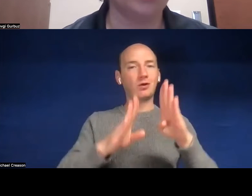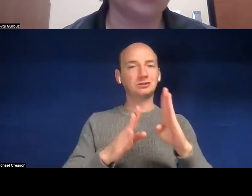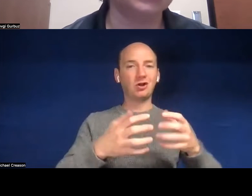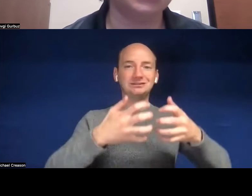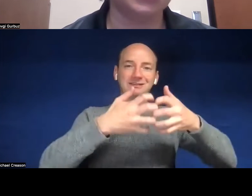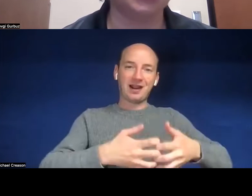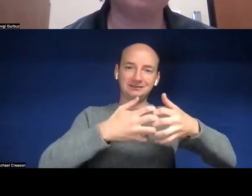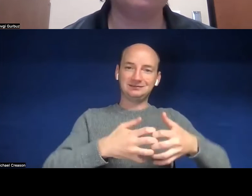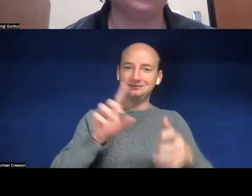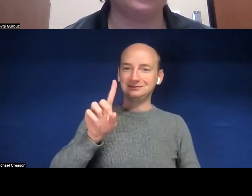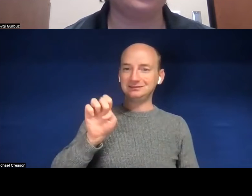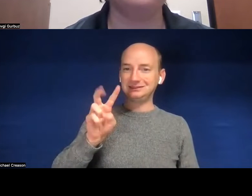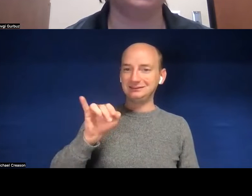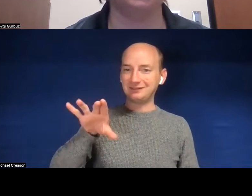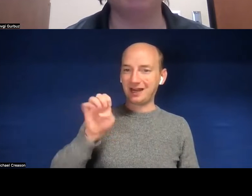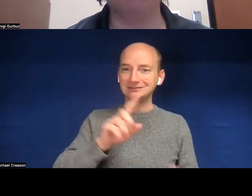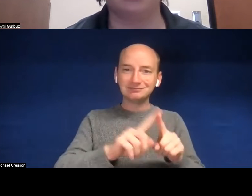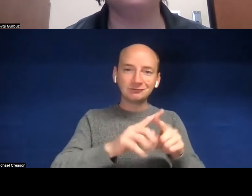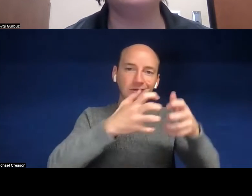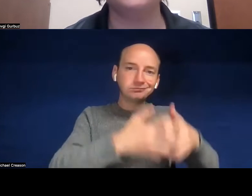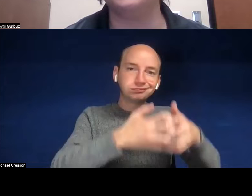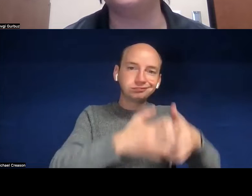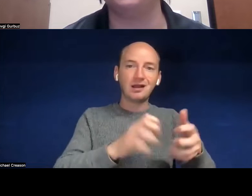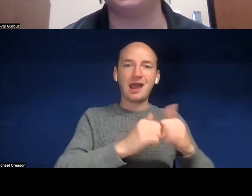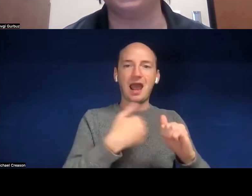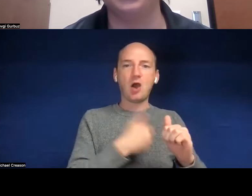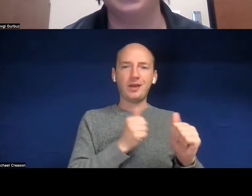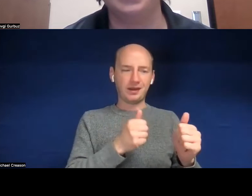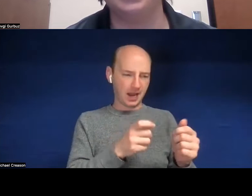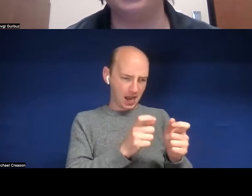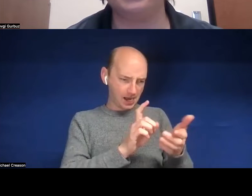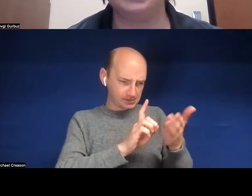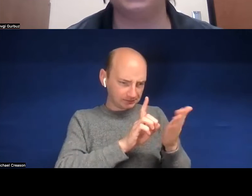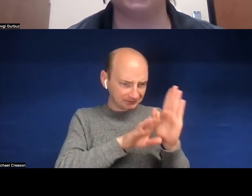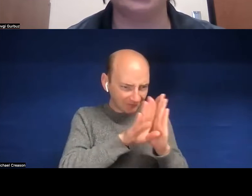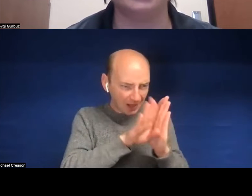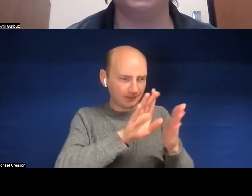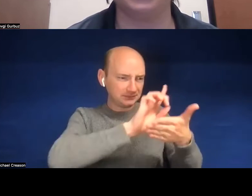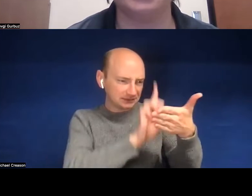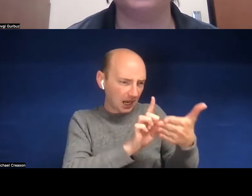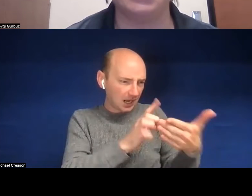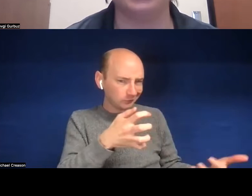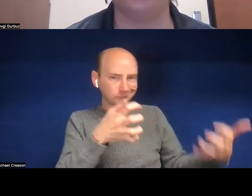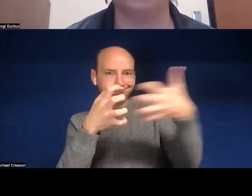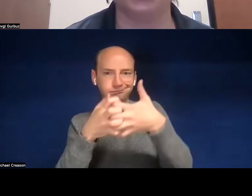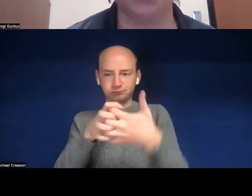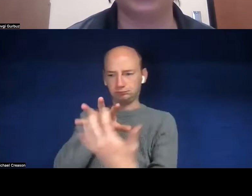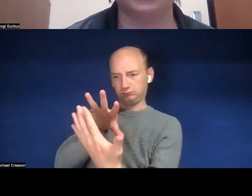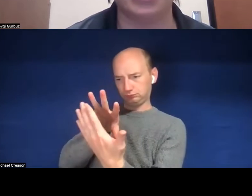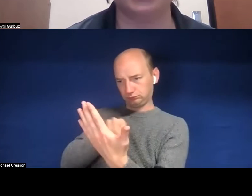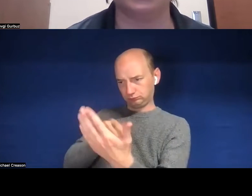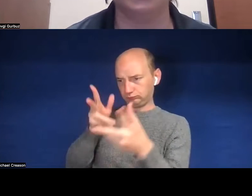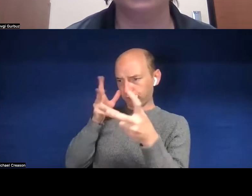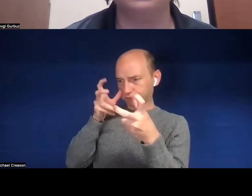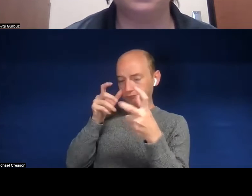I think our question is a little bit more of a doable problem in the near future. And so I'd like you to kind of take our